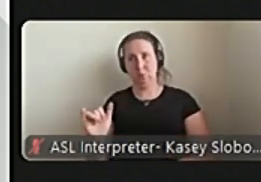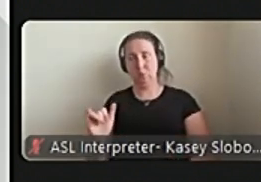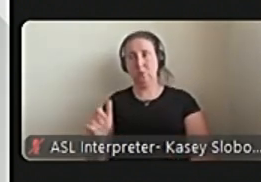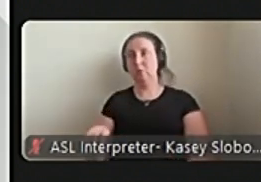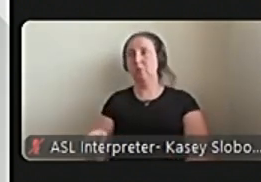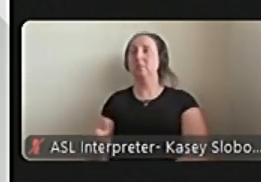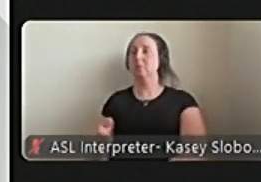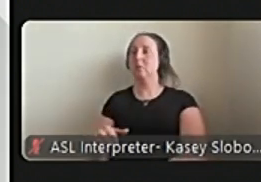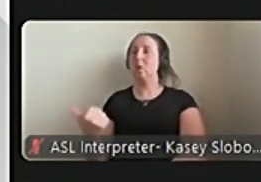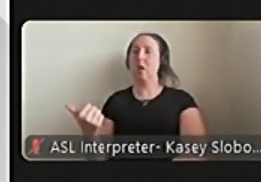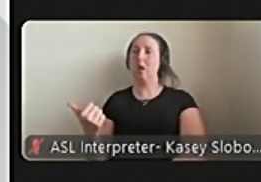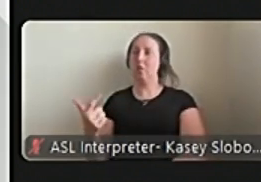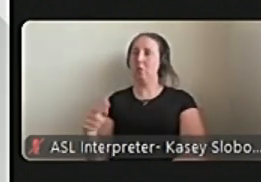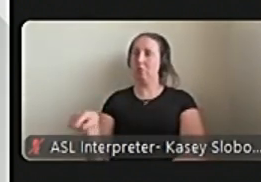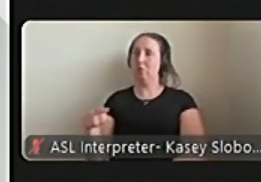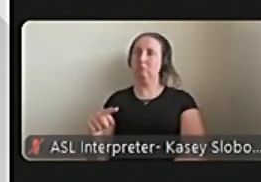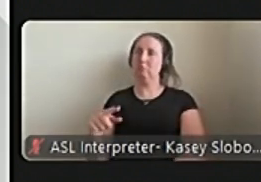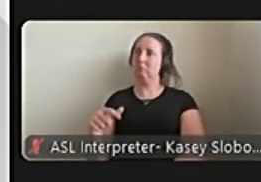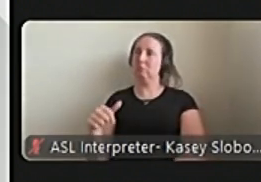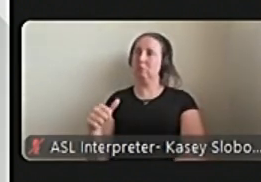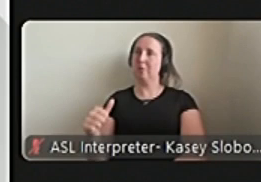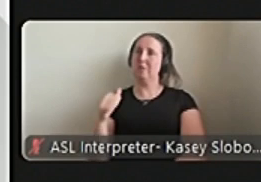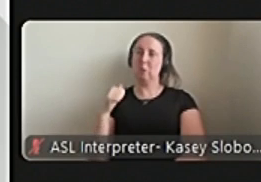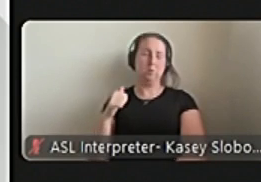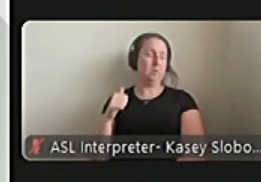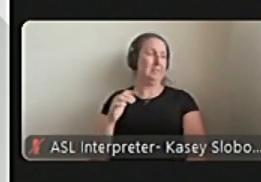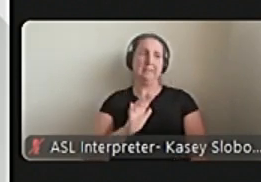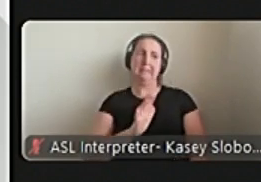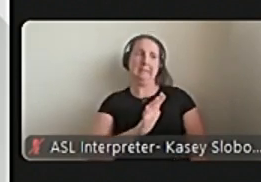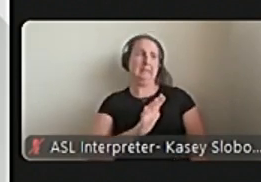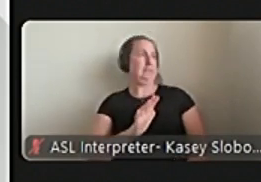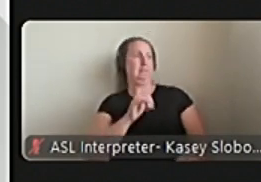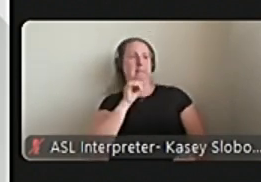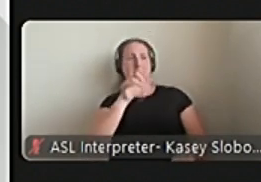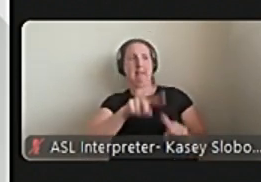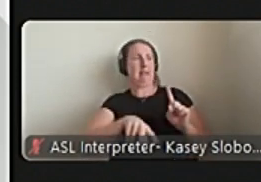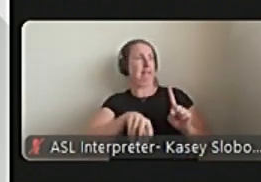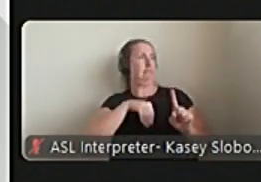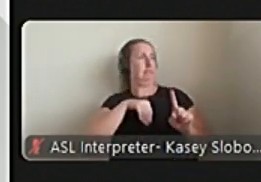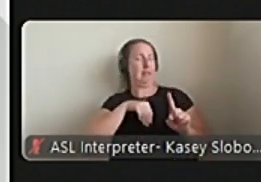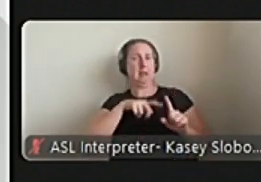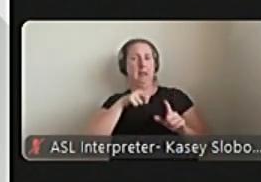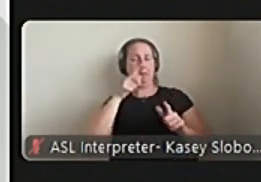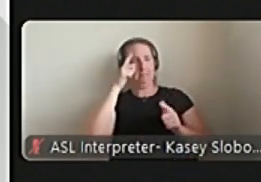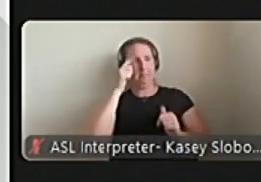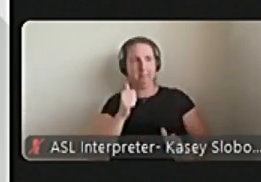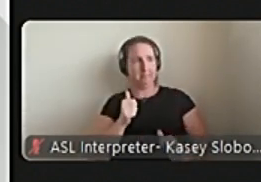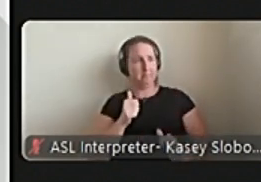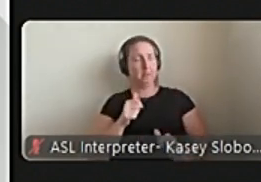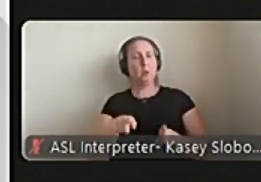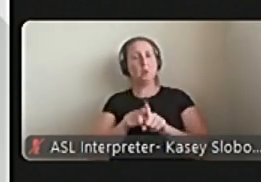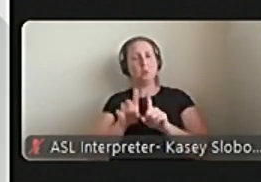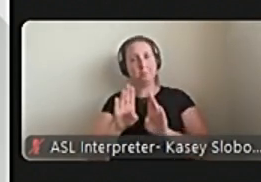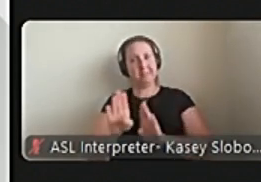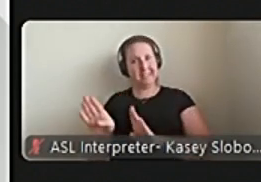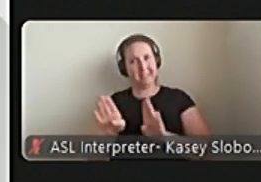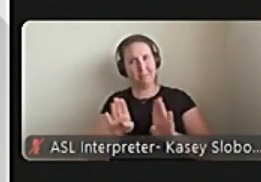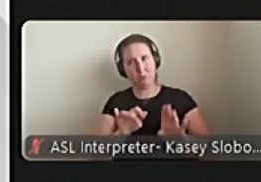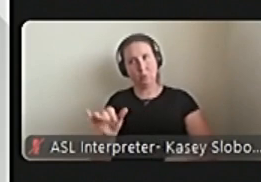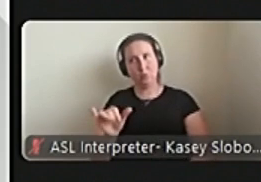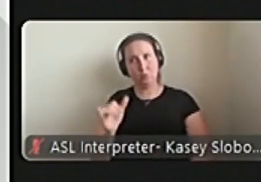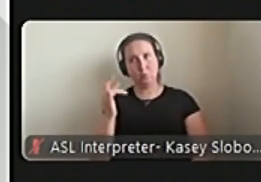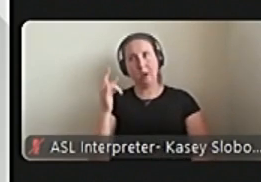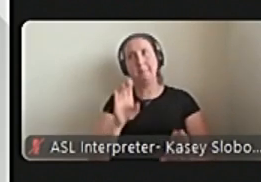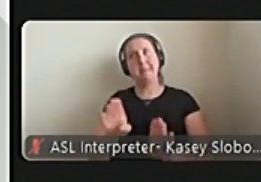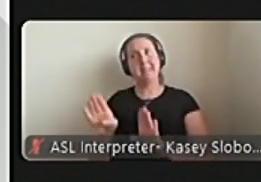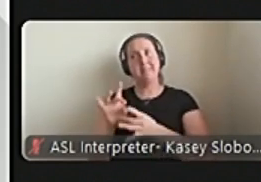refused because of the stigma with the diagnosis and the difficulty of the behavior. And The this difficulty is of the behaviors right. is about the environment. Exactly,